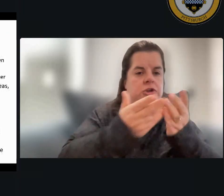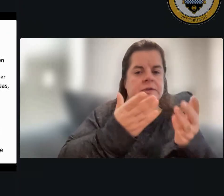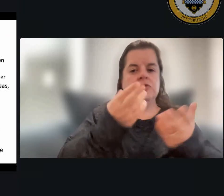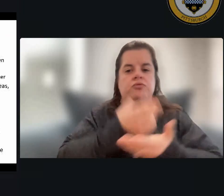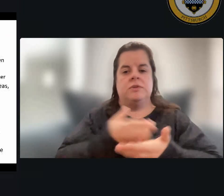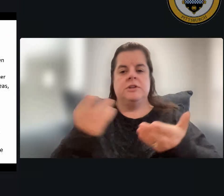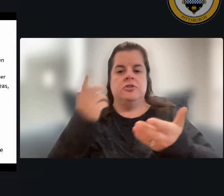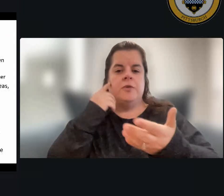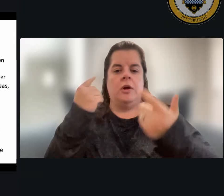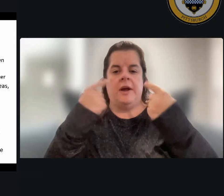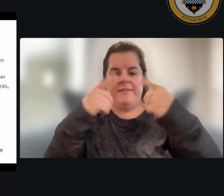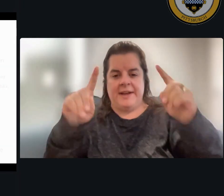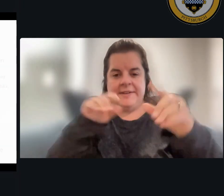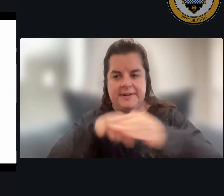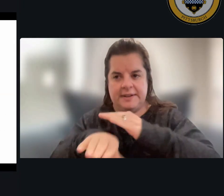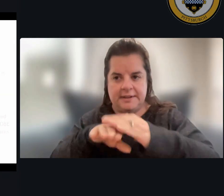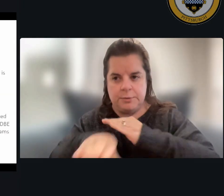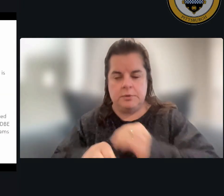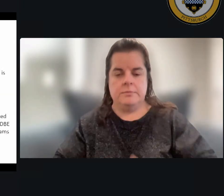accessible.